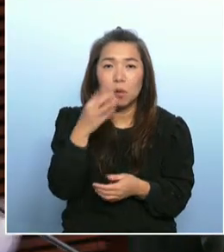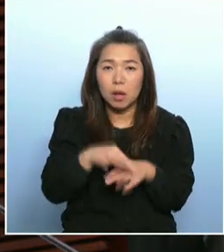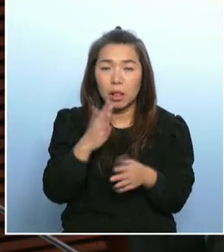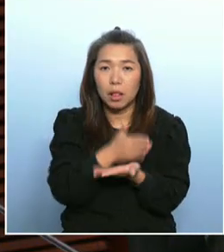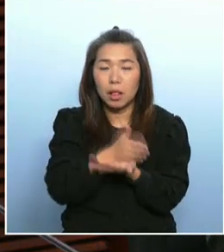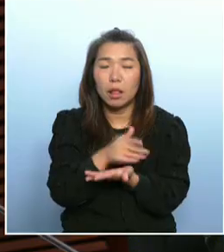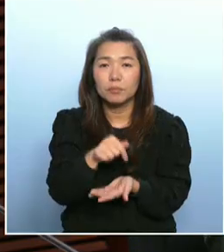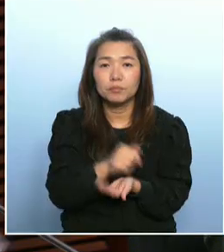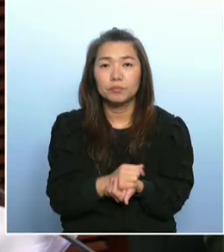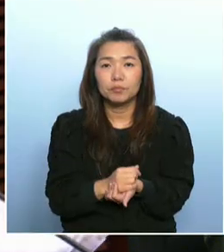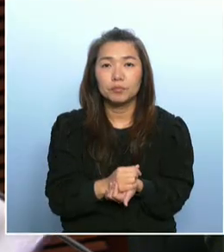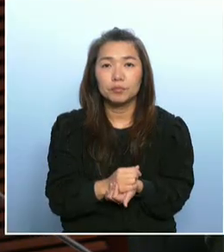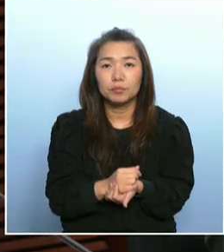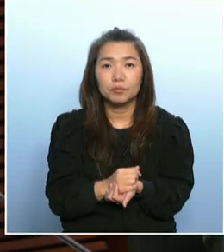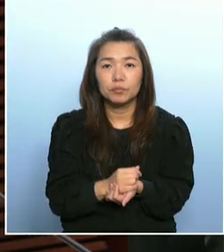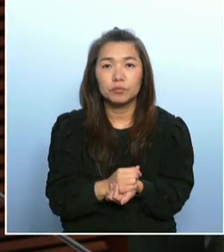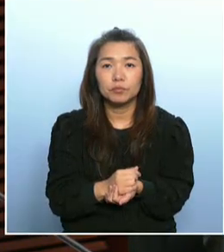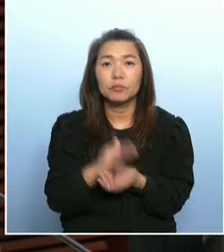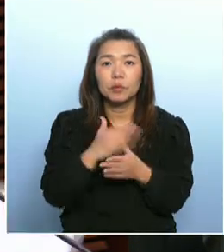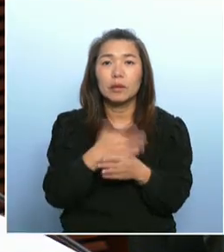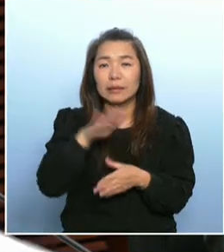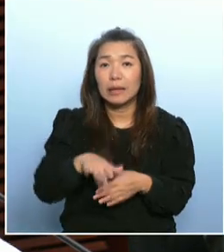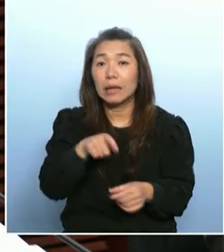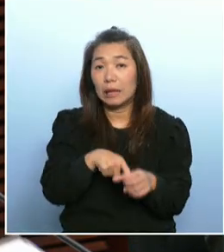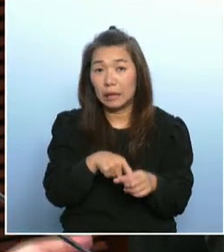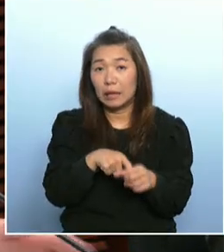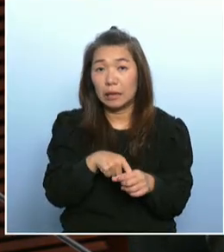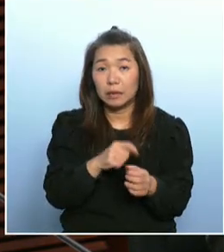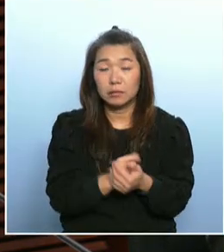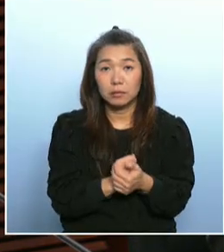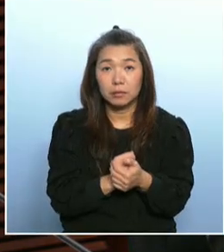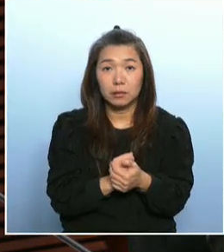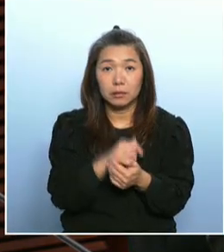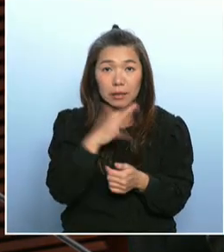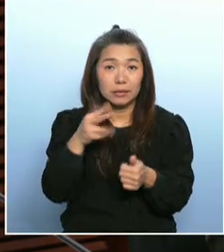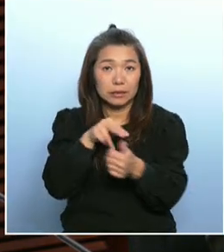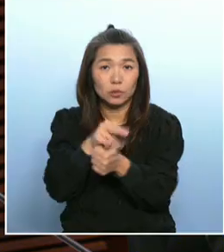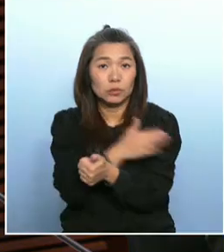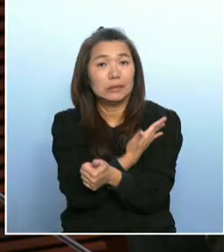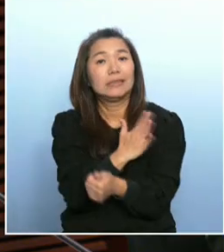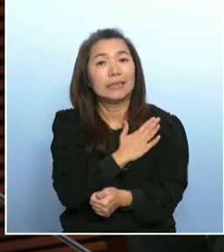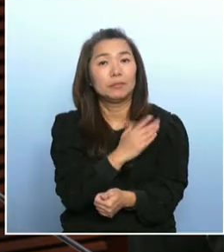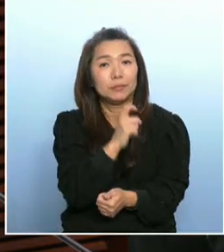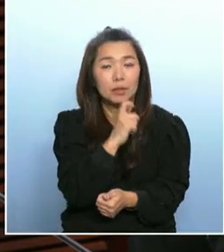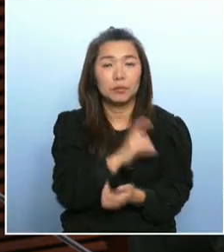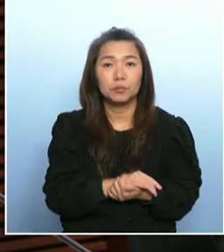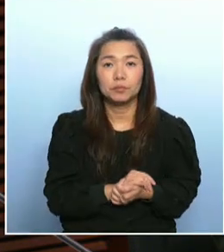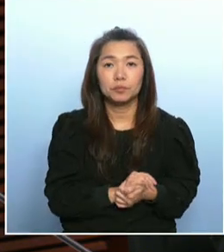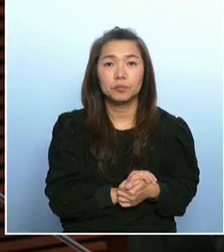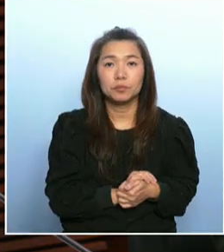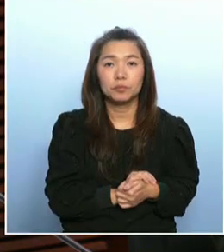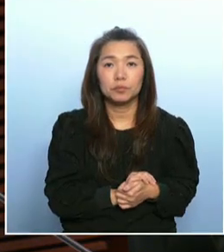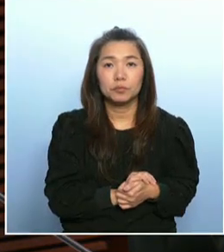OH allowance or the CSSA because they are of low income and they are